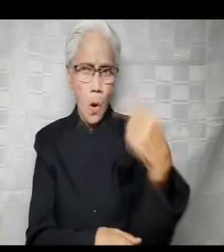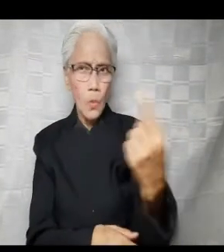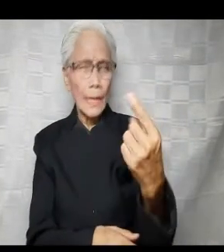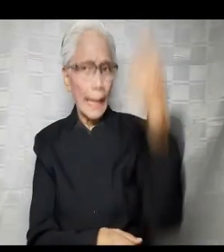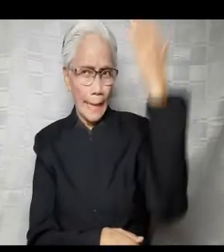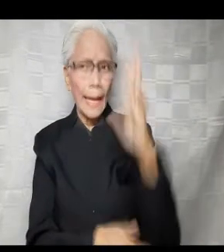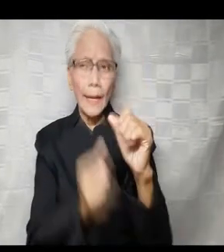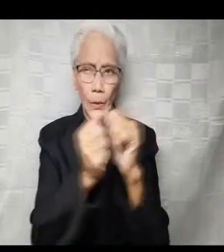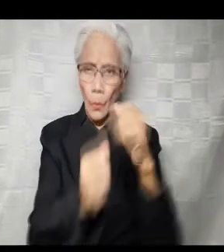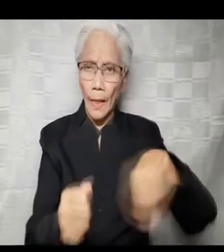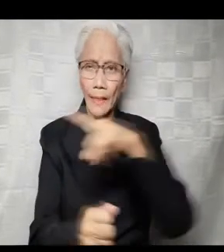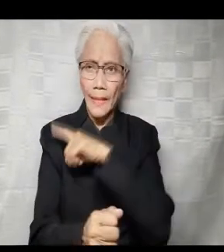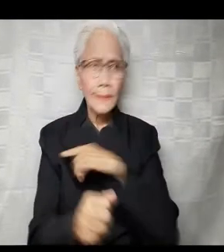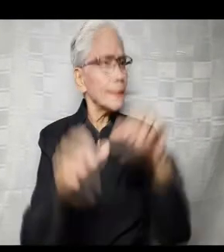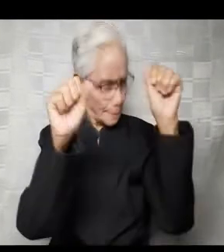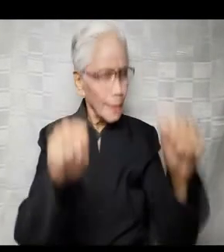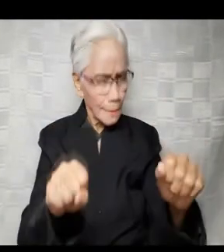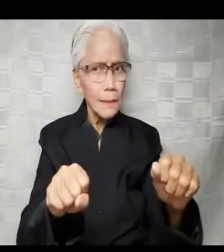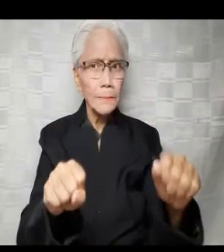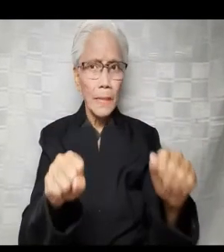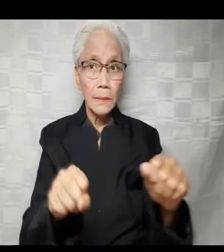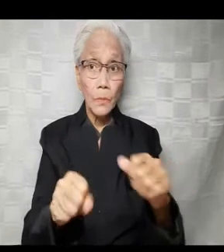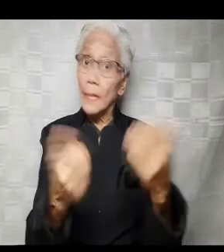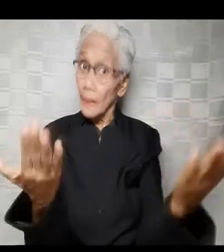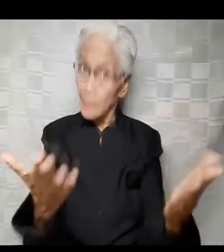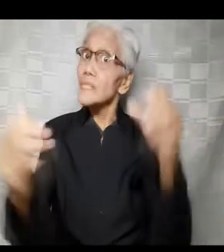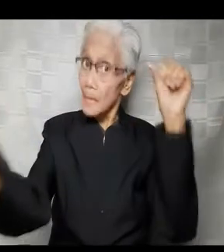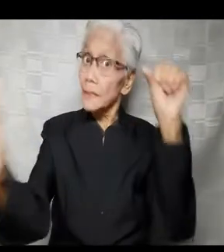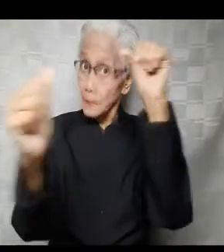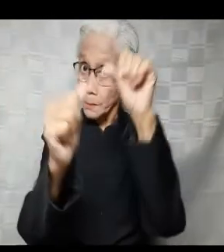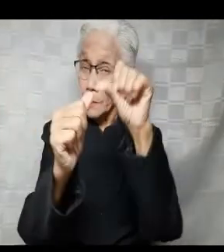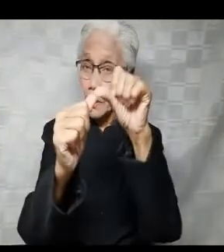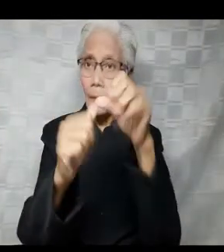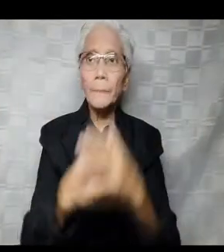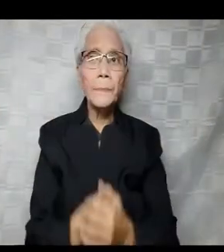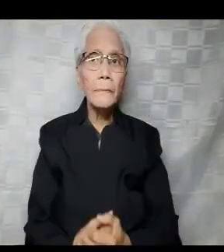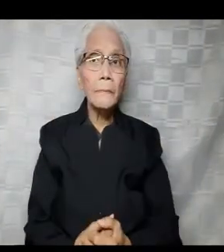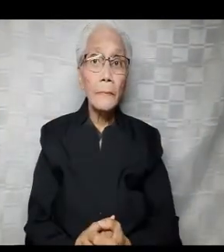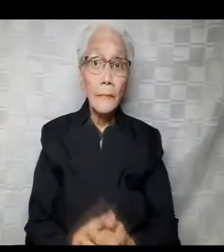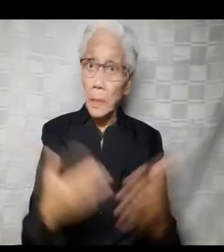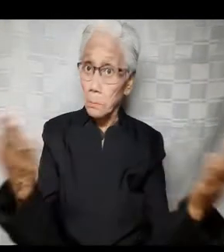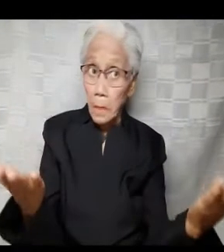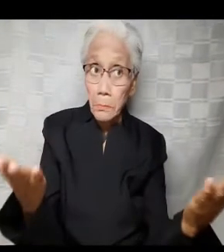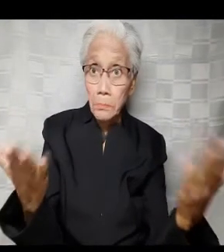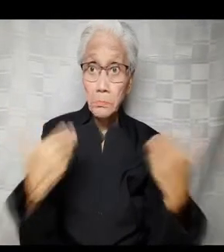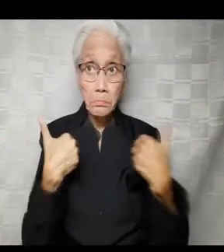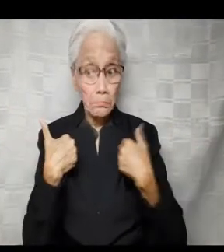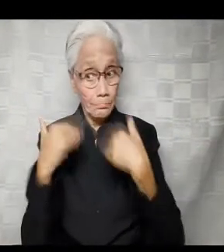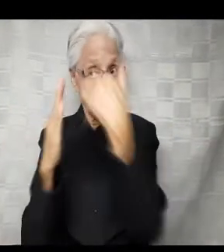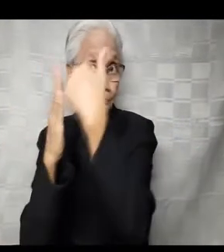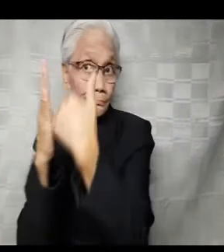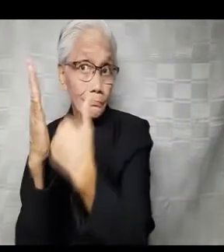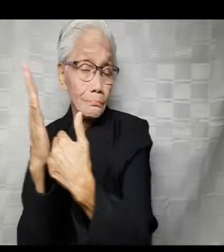only with God on our side, this is possible. This is achievable. So there